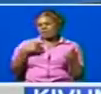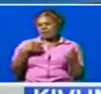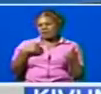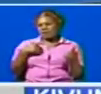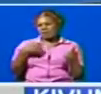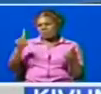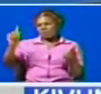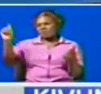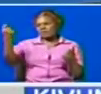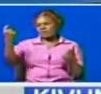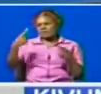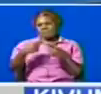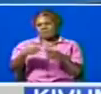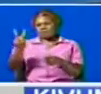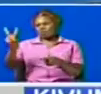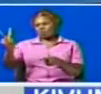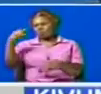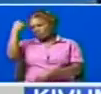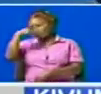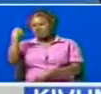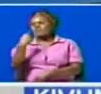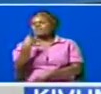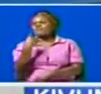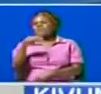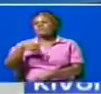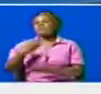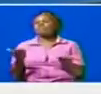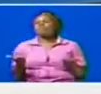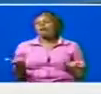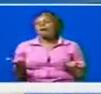headline, One Kenya, but Two Faces. So where really are we? I'll be introducing my